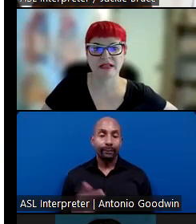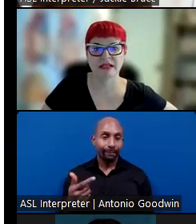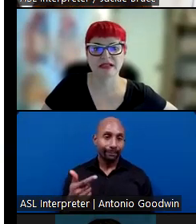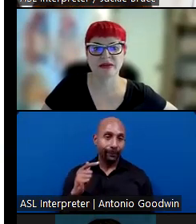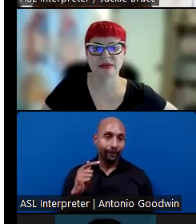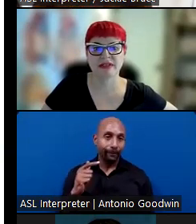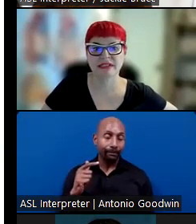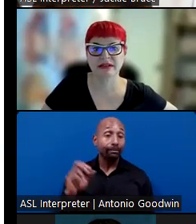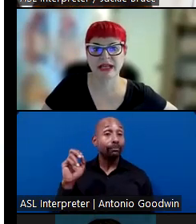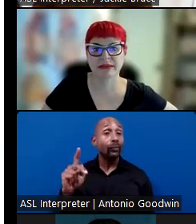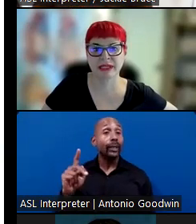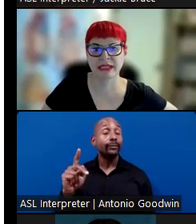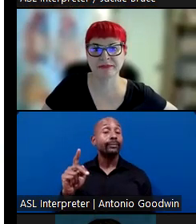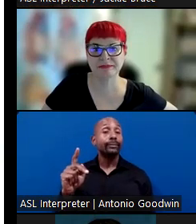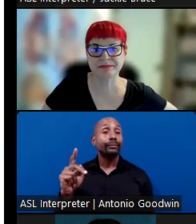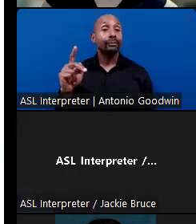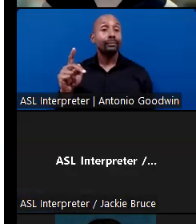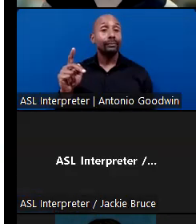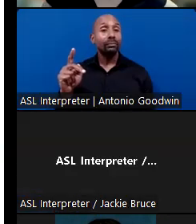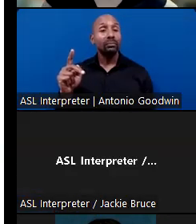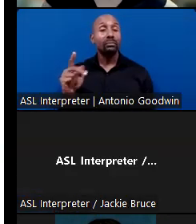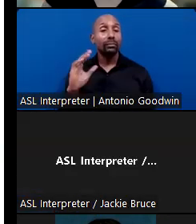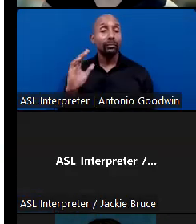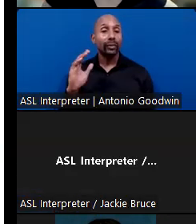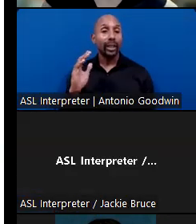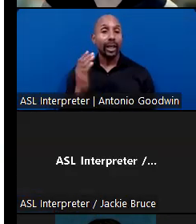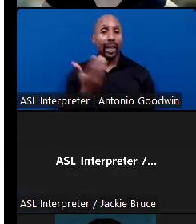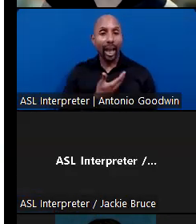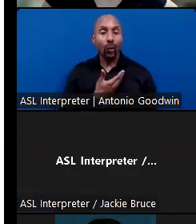All right, so we are still at a medium.